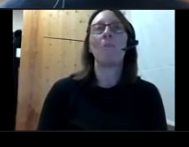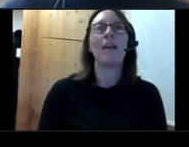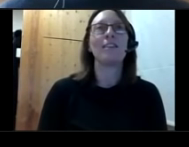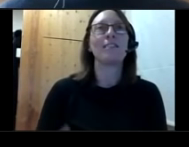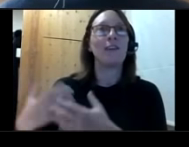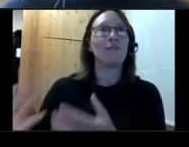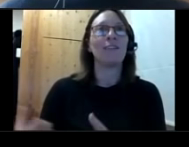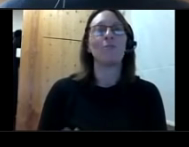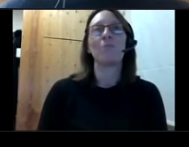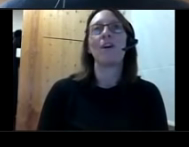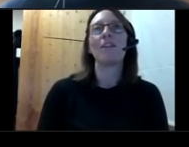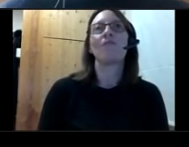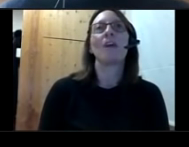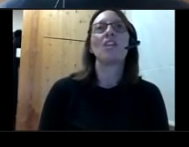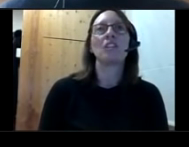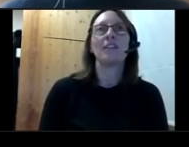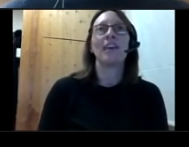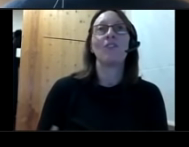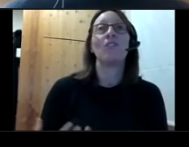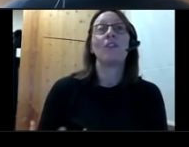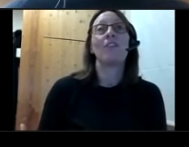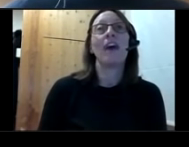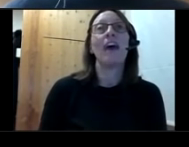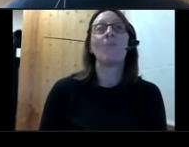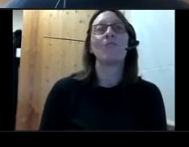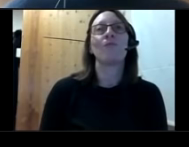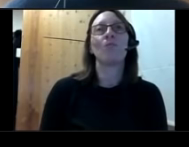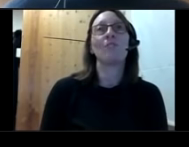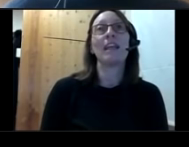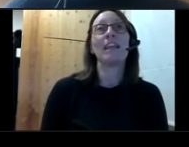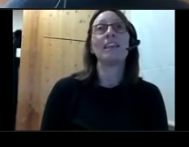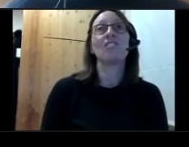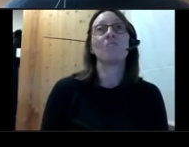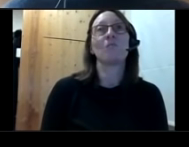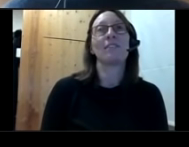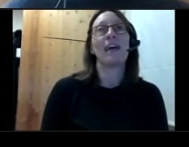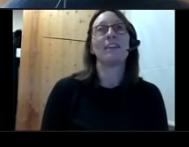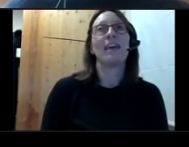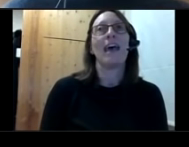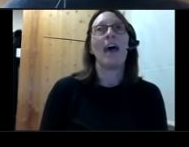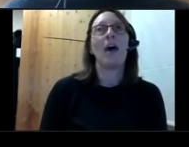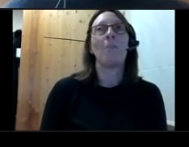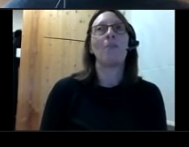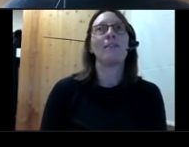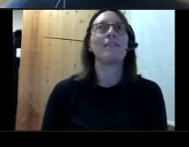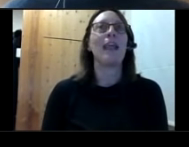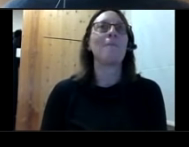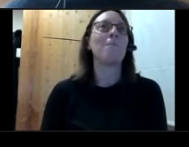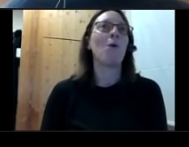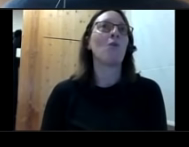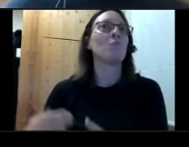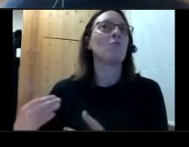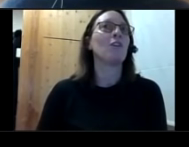There are pages and we can provide information if you feel that that helps for your senior leadership to understand. This isn't